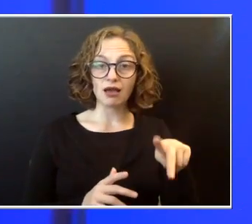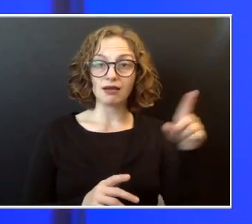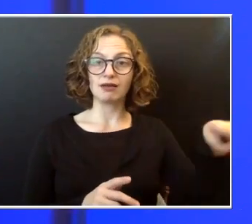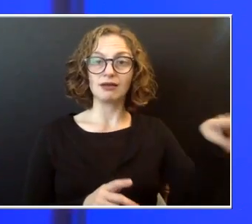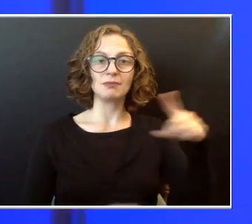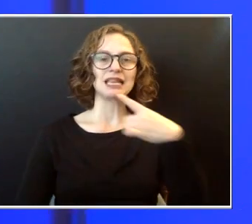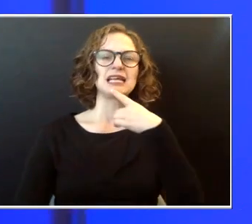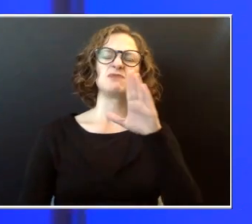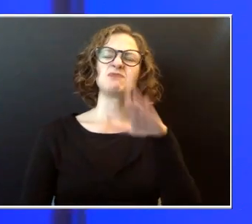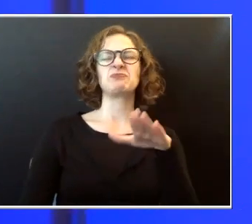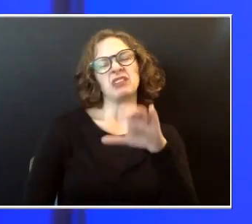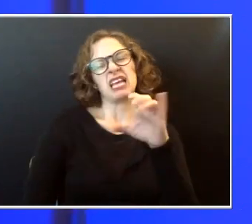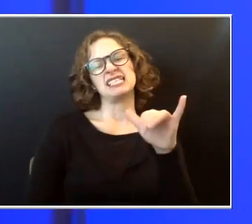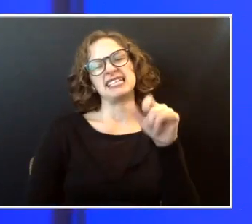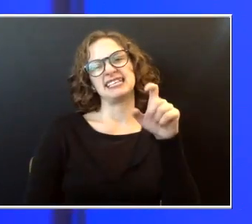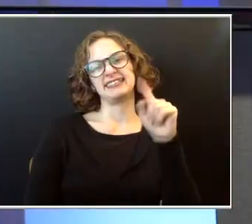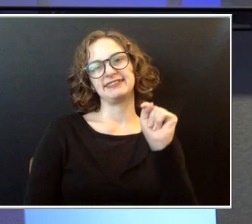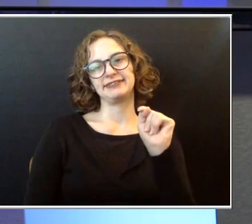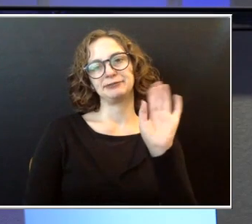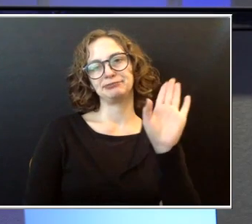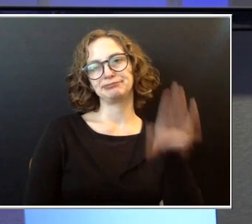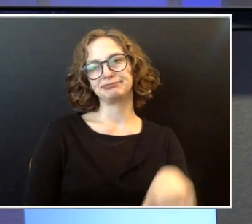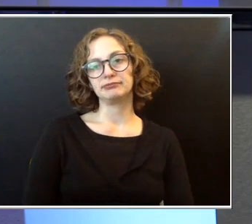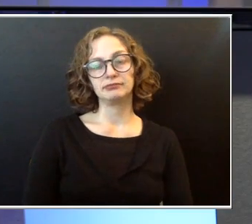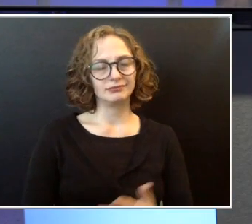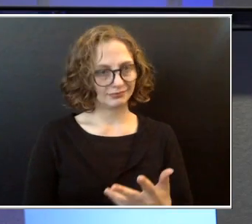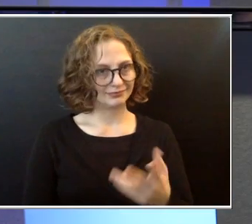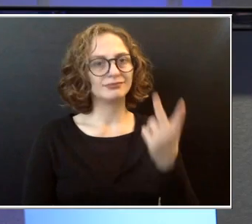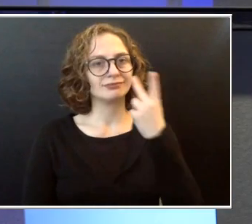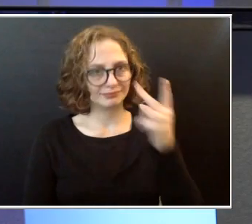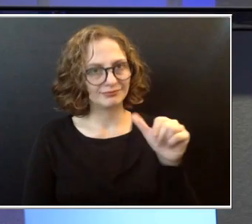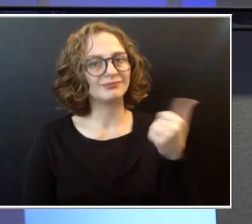your conversation with another doctor. That's where you have to go,